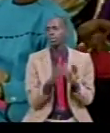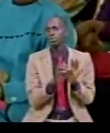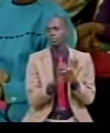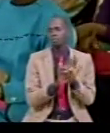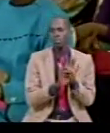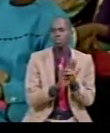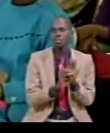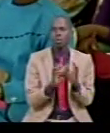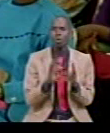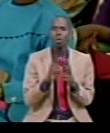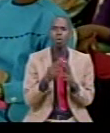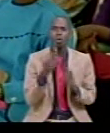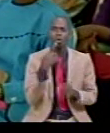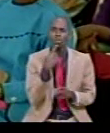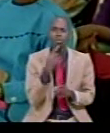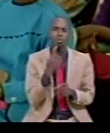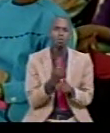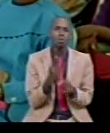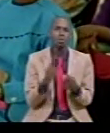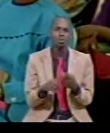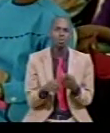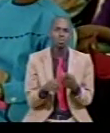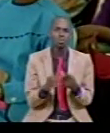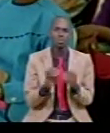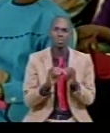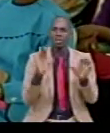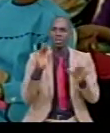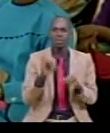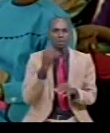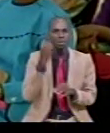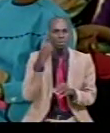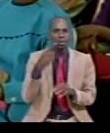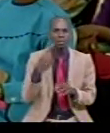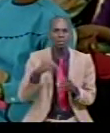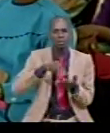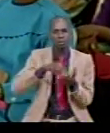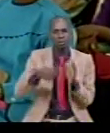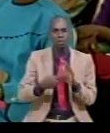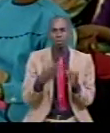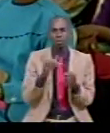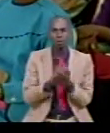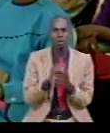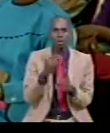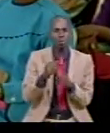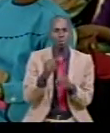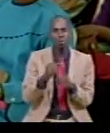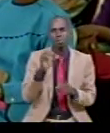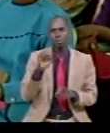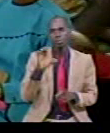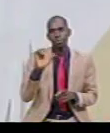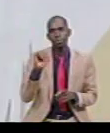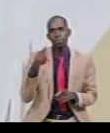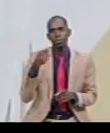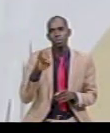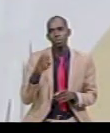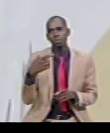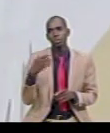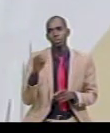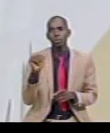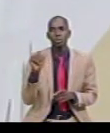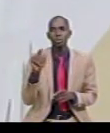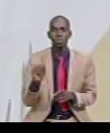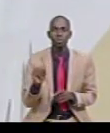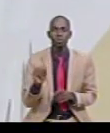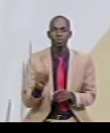to really understand the meaning of the scapegoat and who is that scapegoat. Thank you very